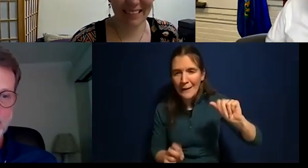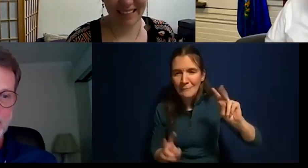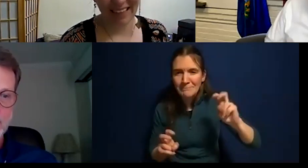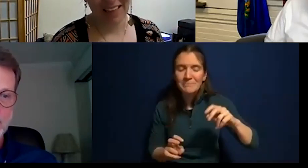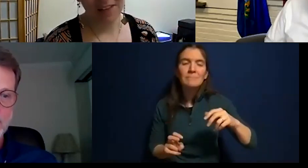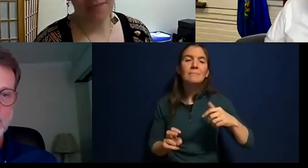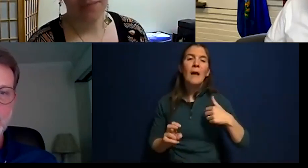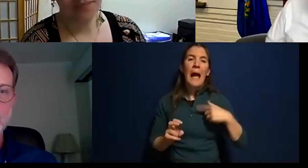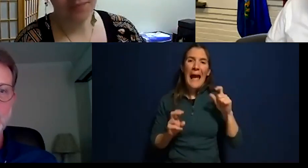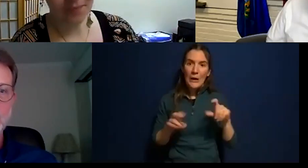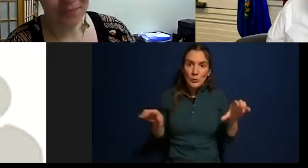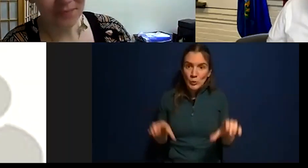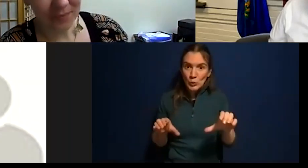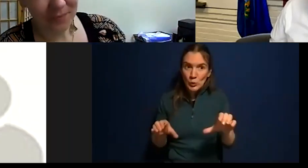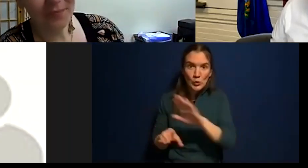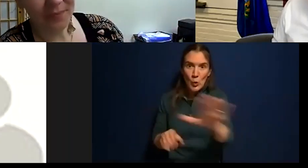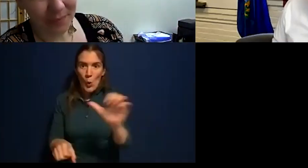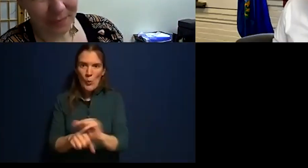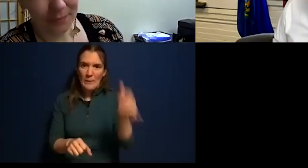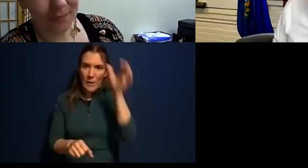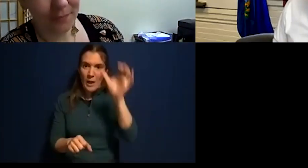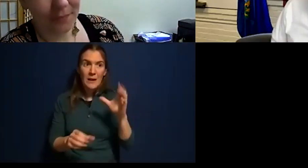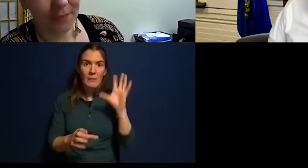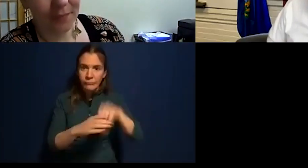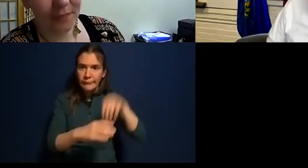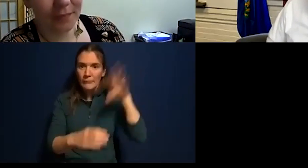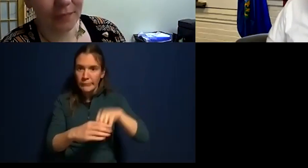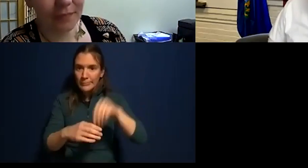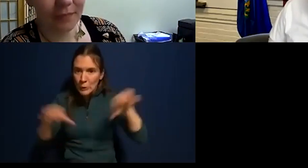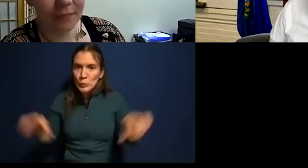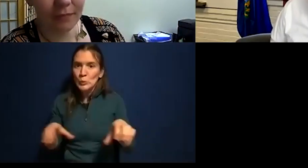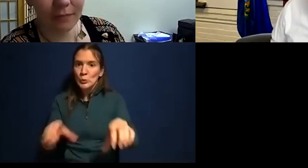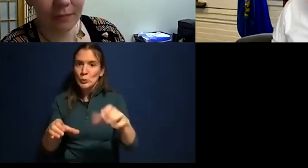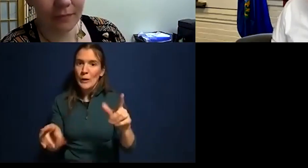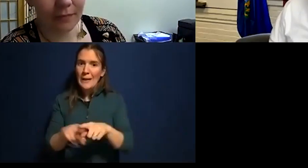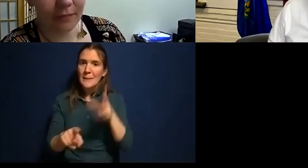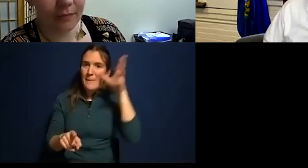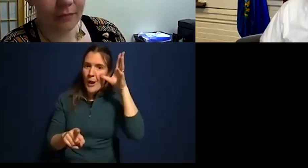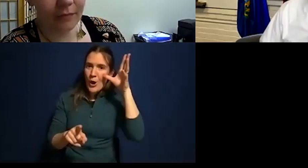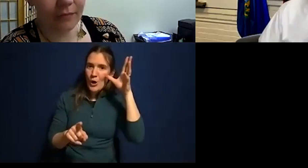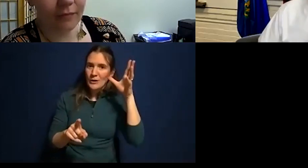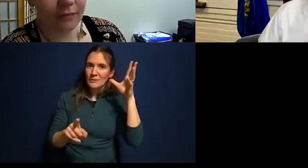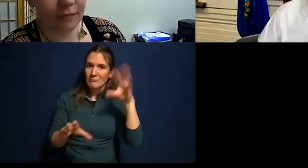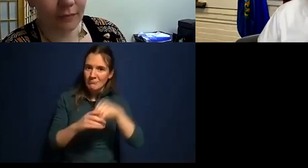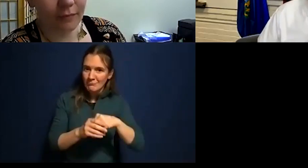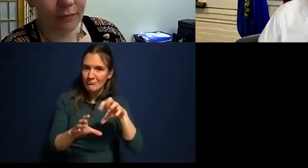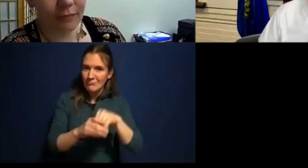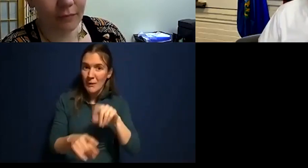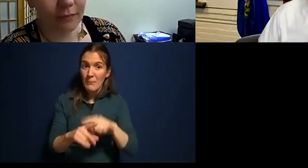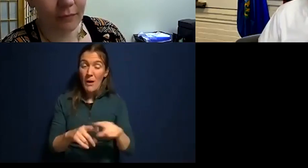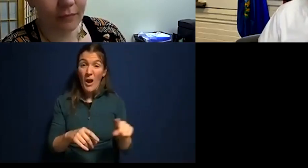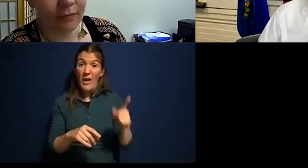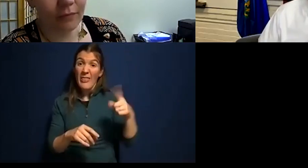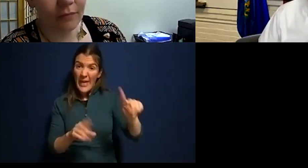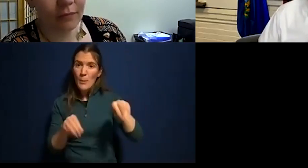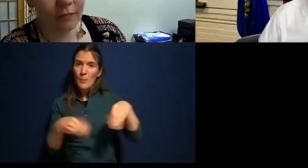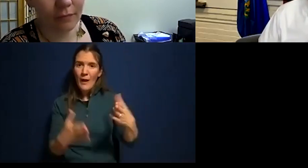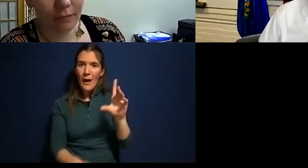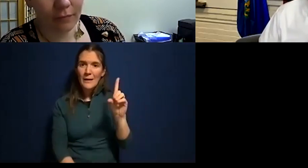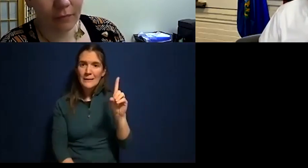to basically do what you guys were doing, but early education provided daycare and